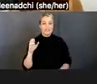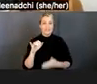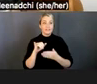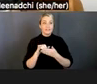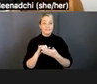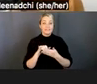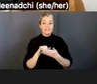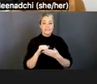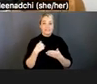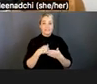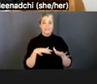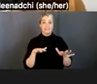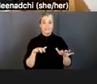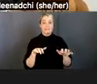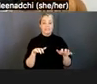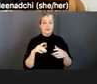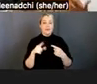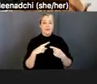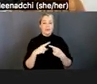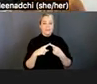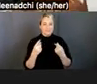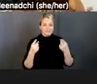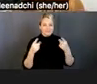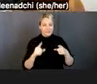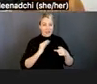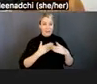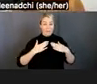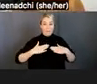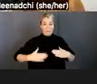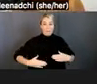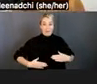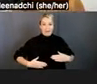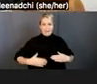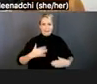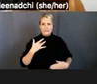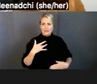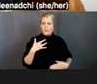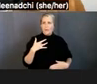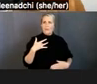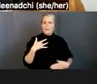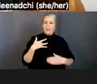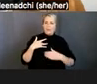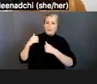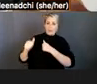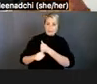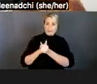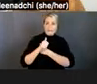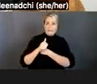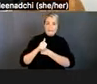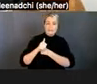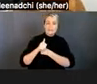in when our body is picking up the cues that there is a threat present. Our body